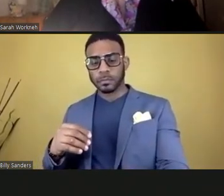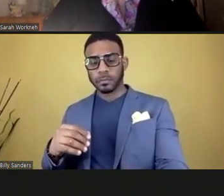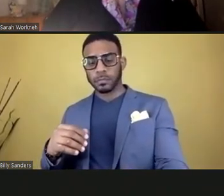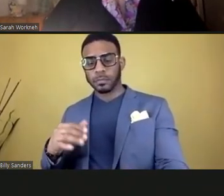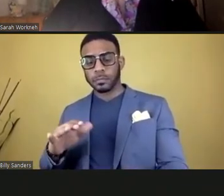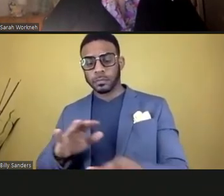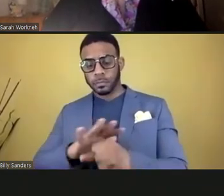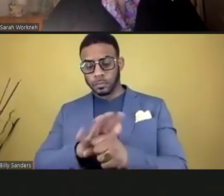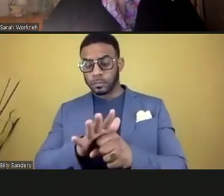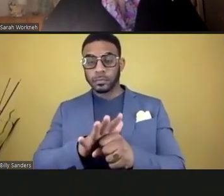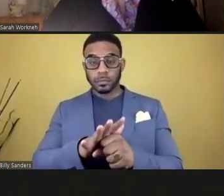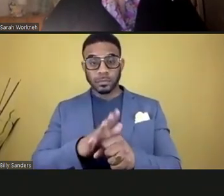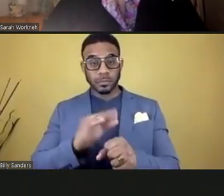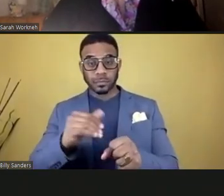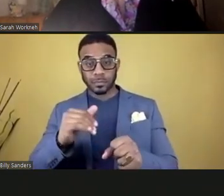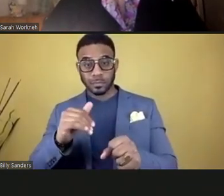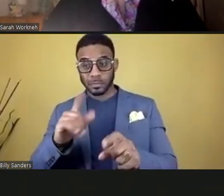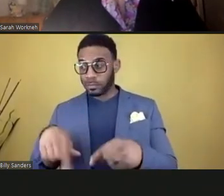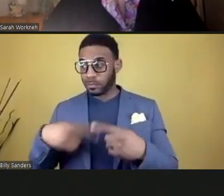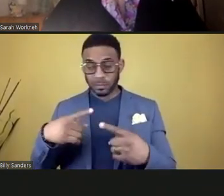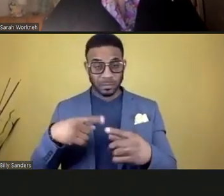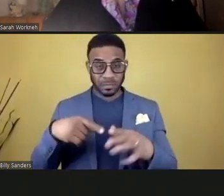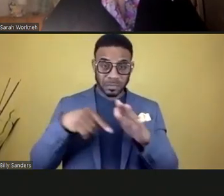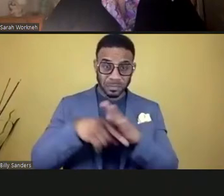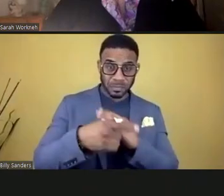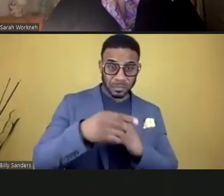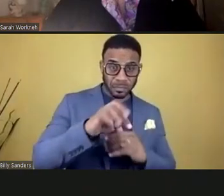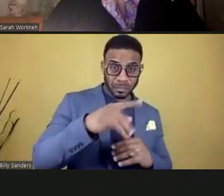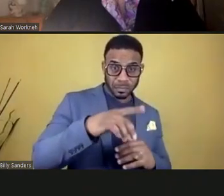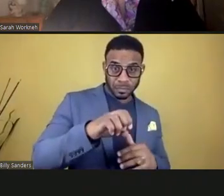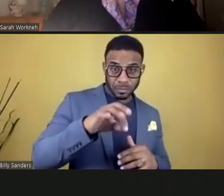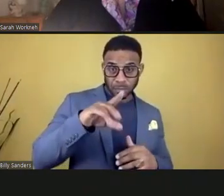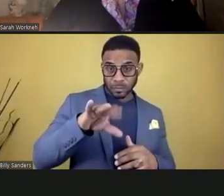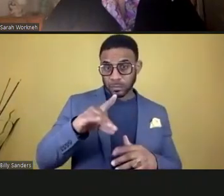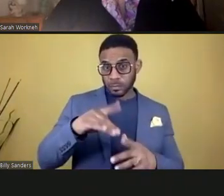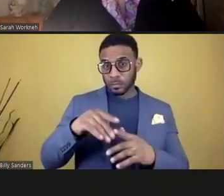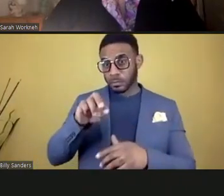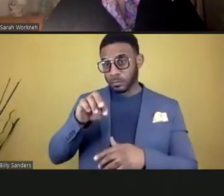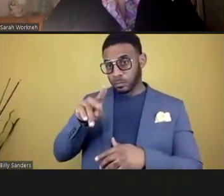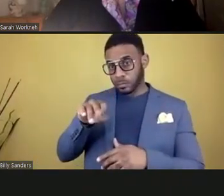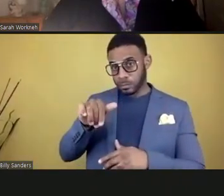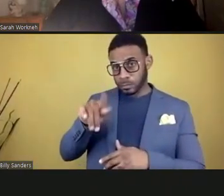COVID and in the wake of the murder of George Floyd and Breonna Taylor